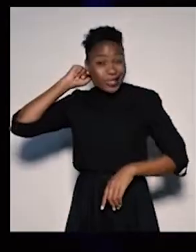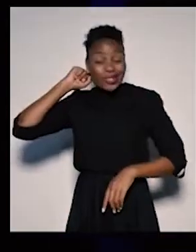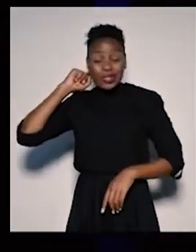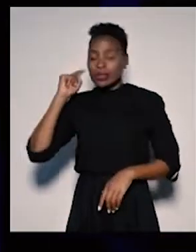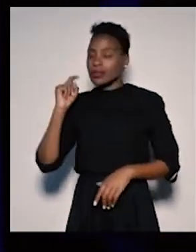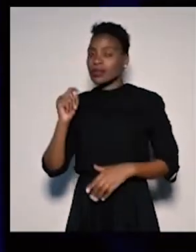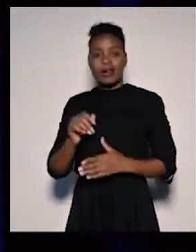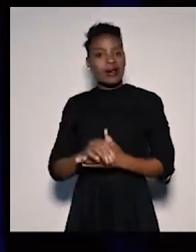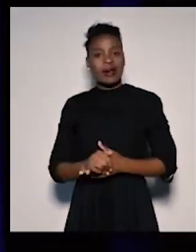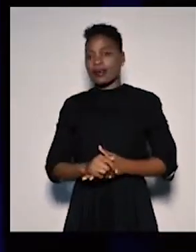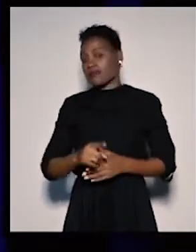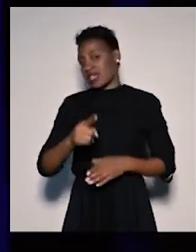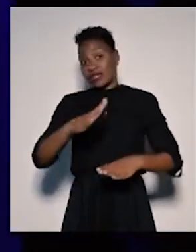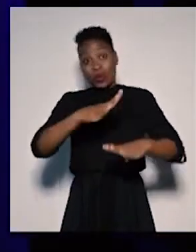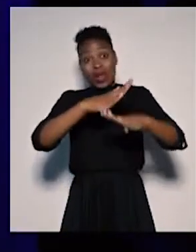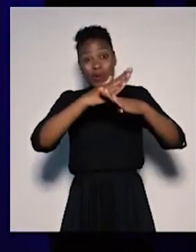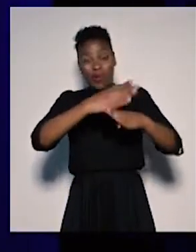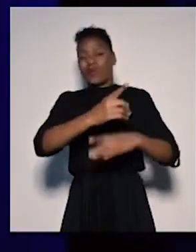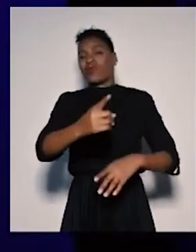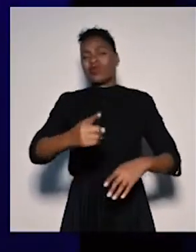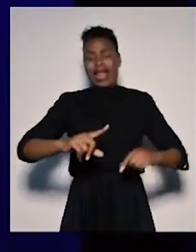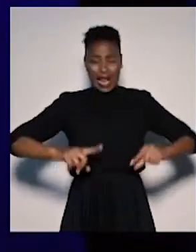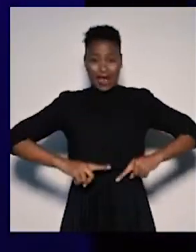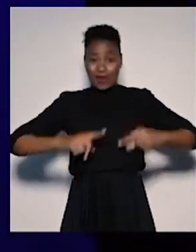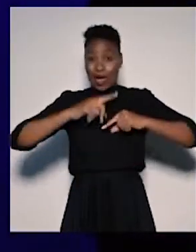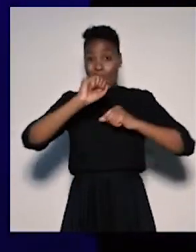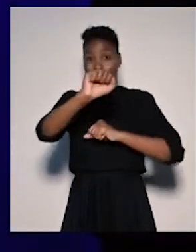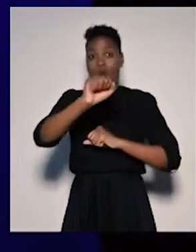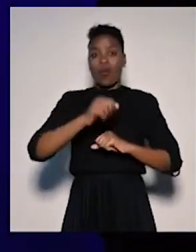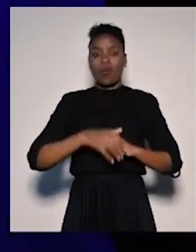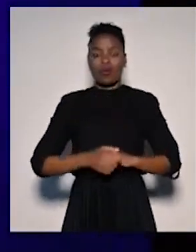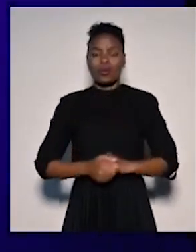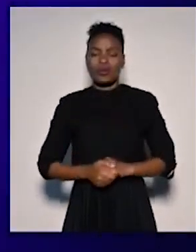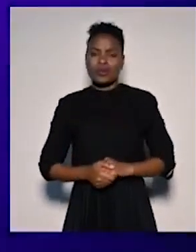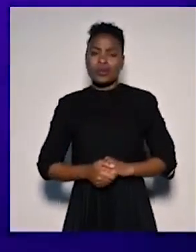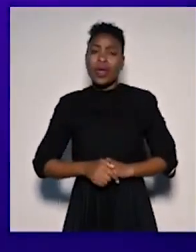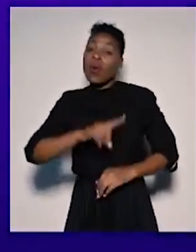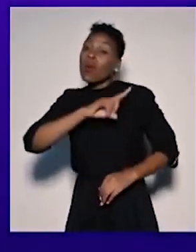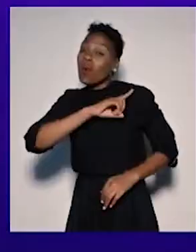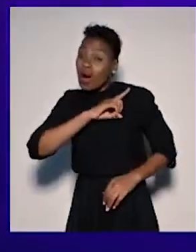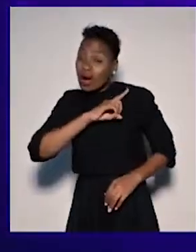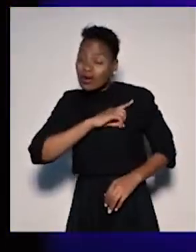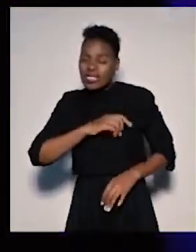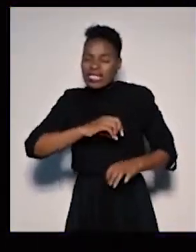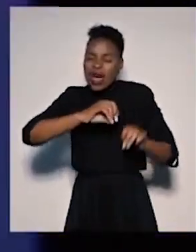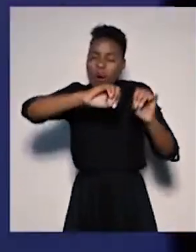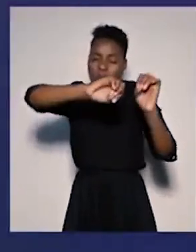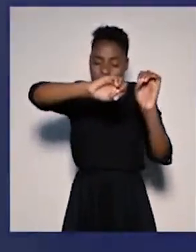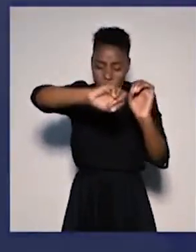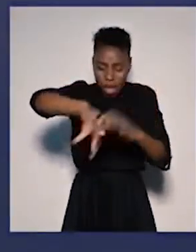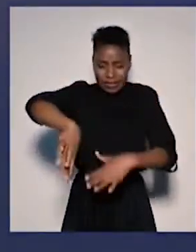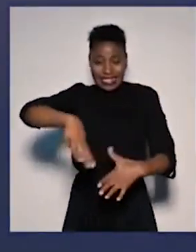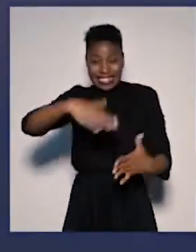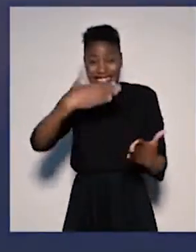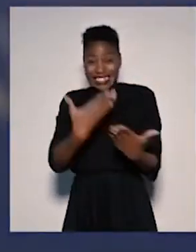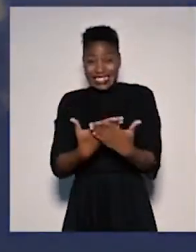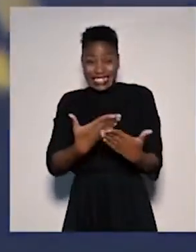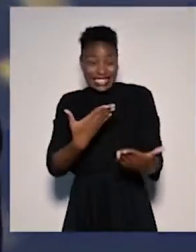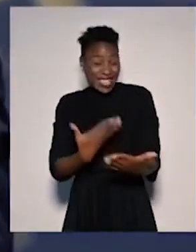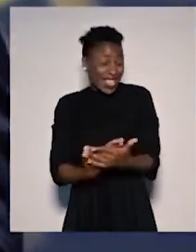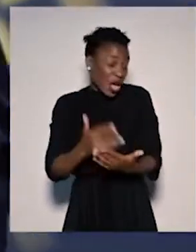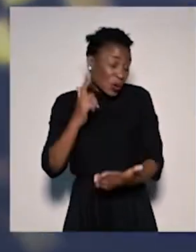is detrimental to your life. Because once you lose your ability to hear